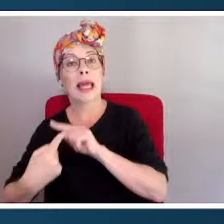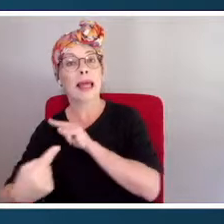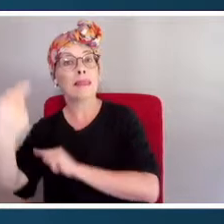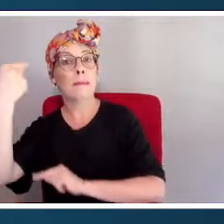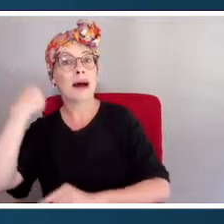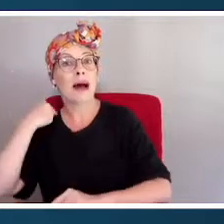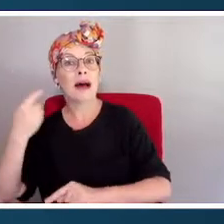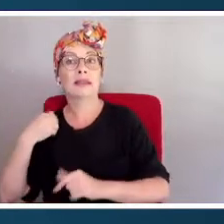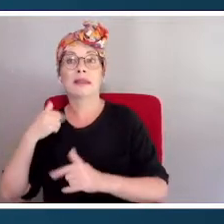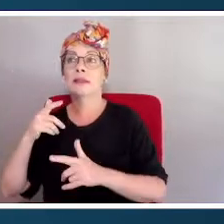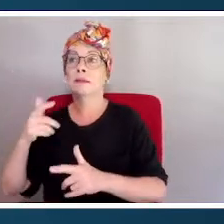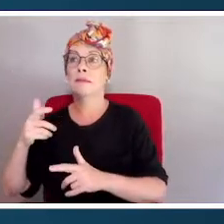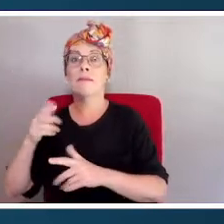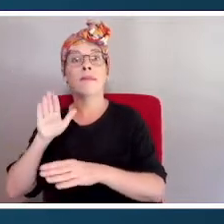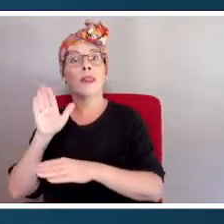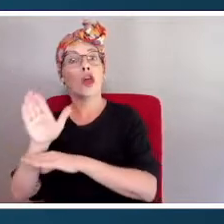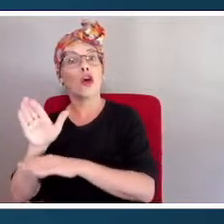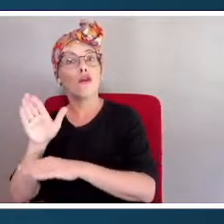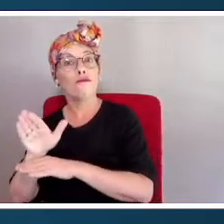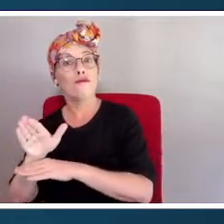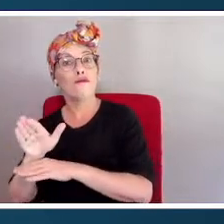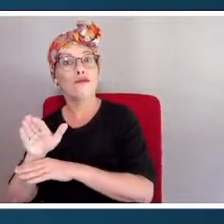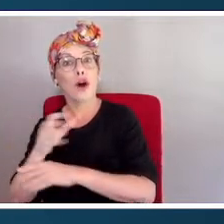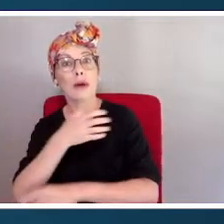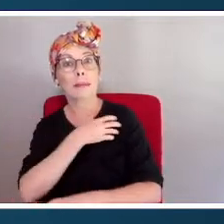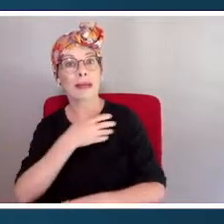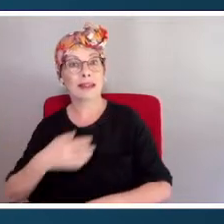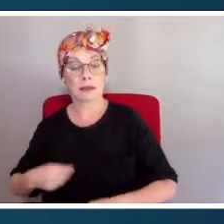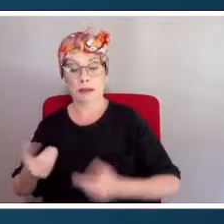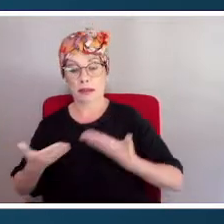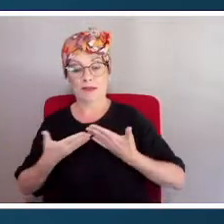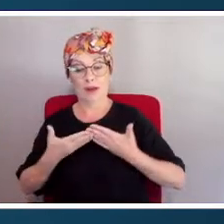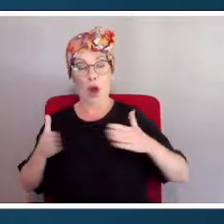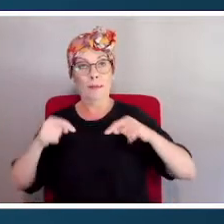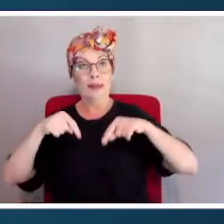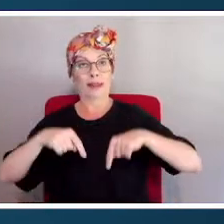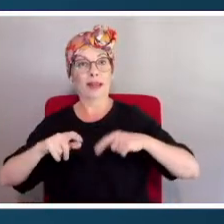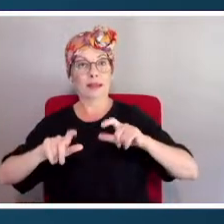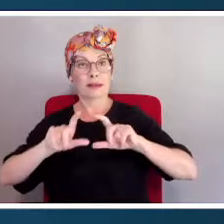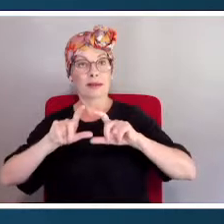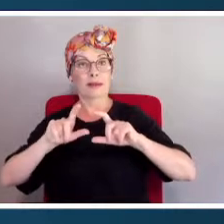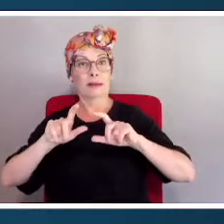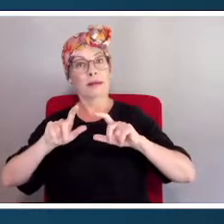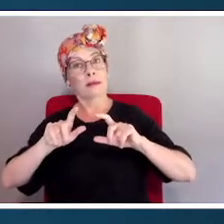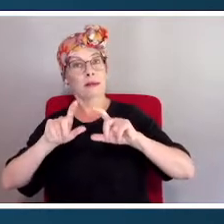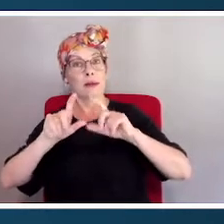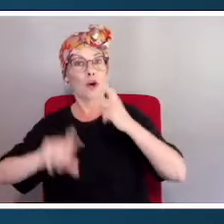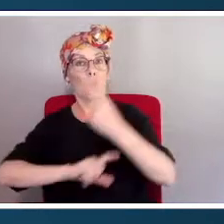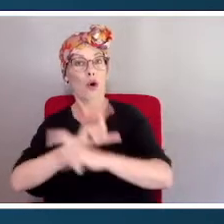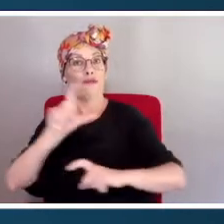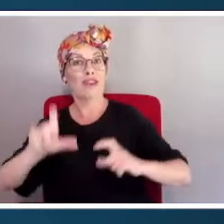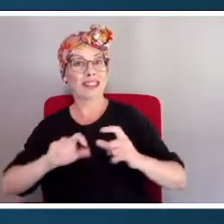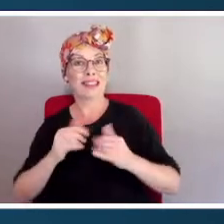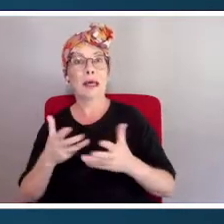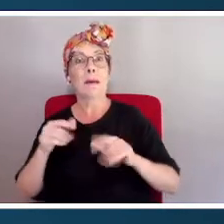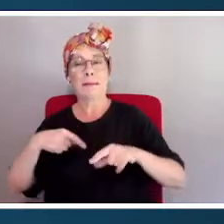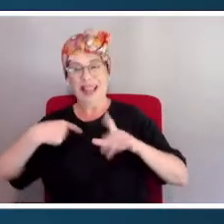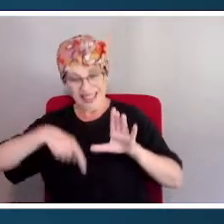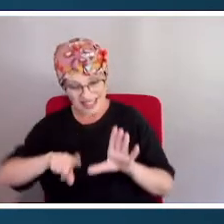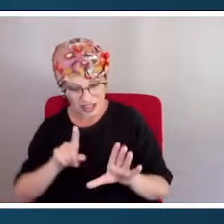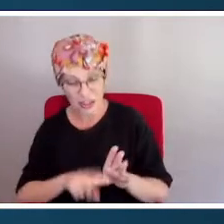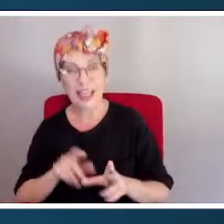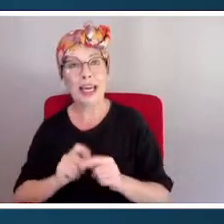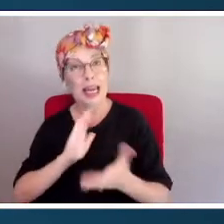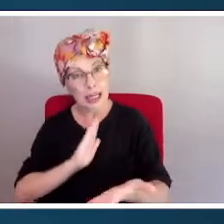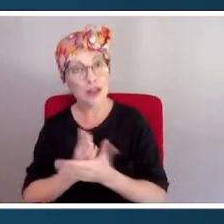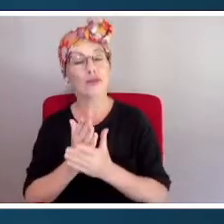of Australia have opened this conference, and it is only fitting that this year it is a regional leader. Thank you, Professor Prasad, for